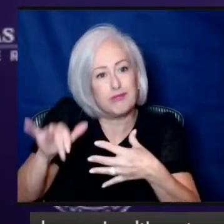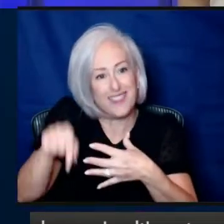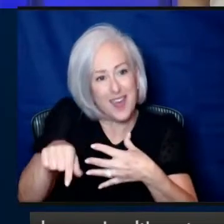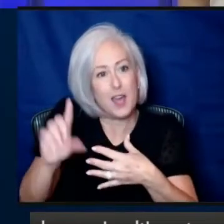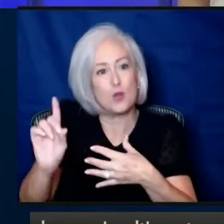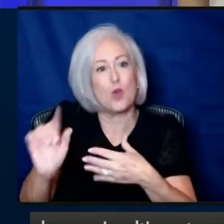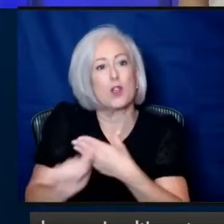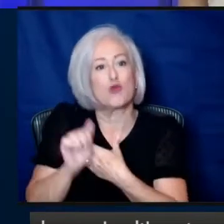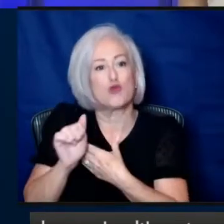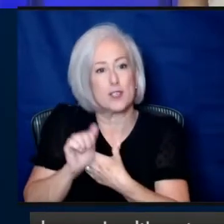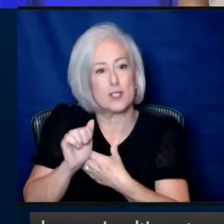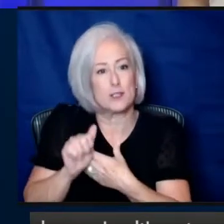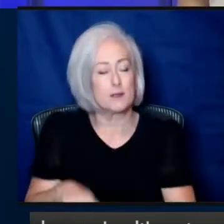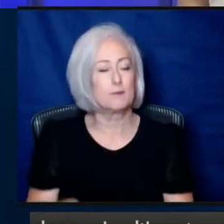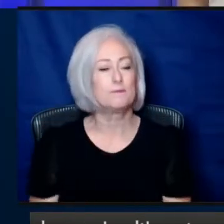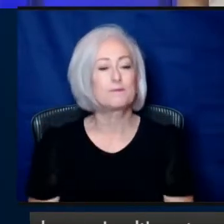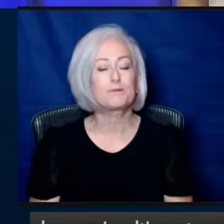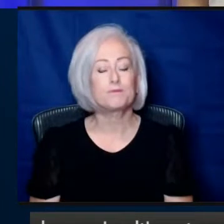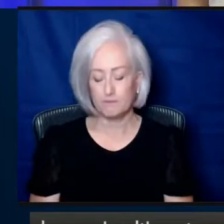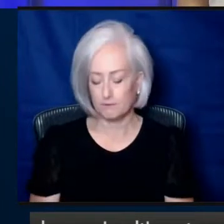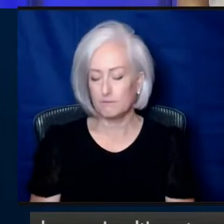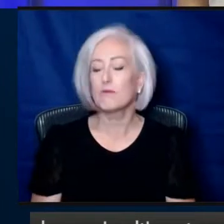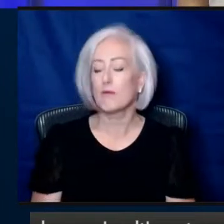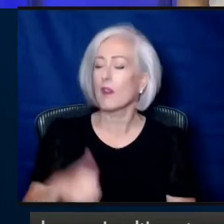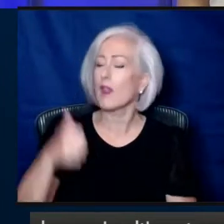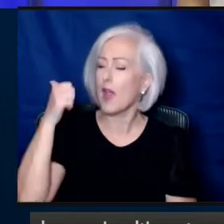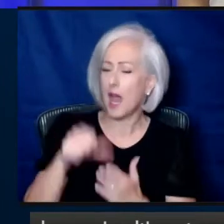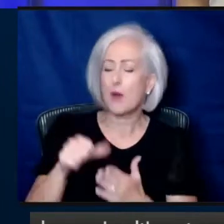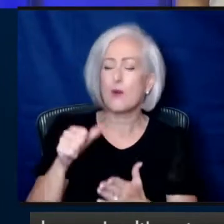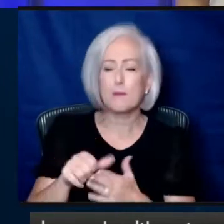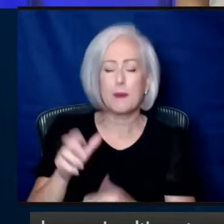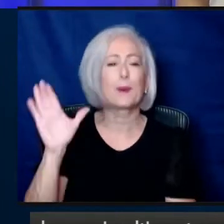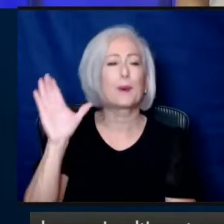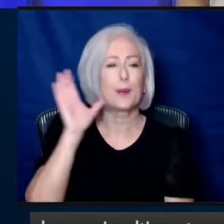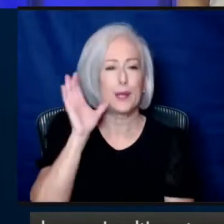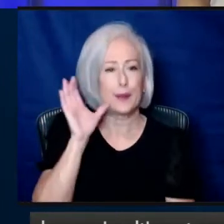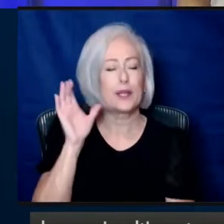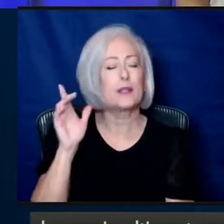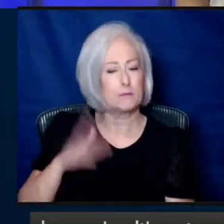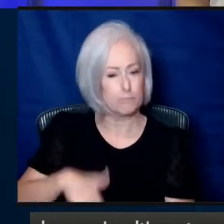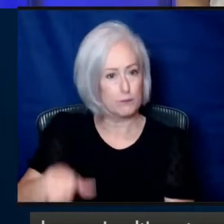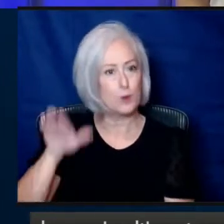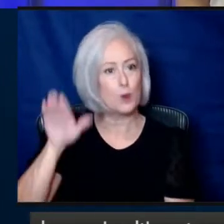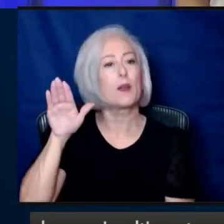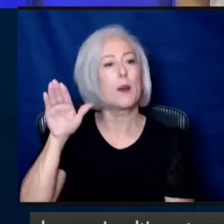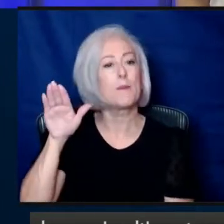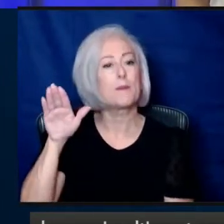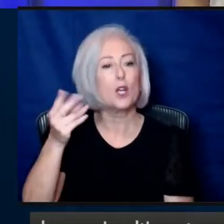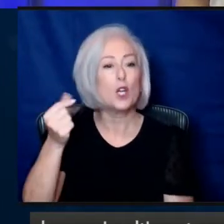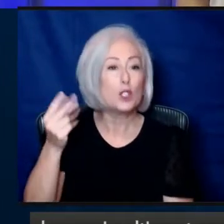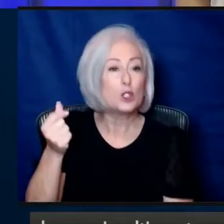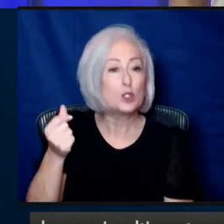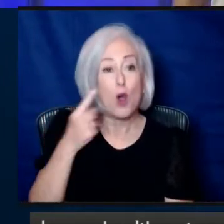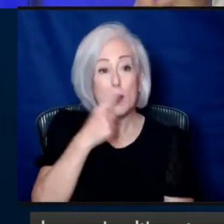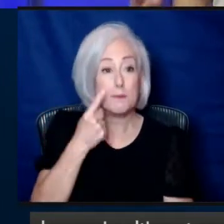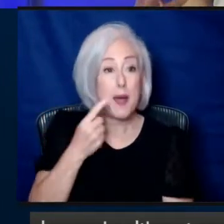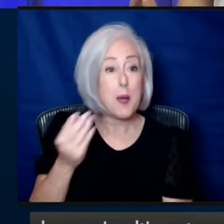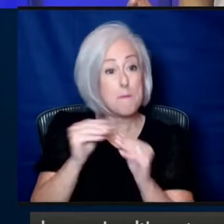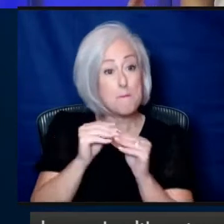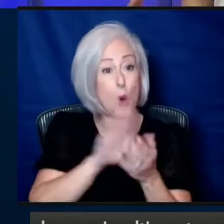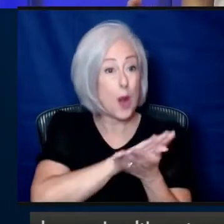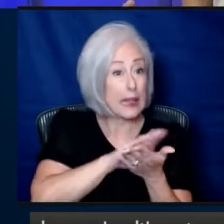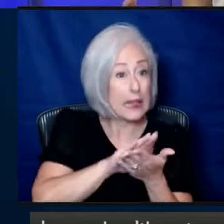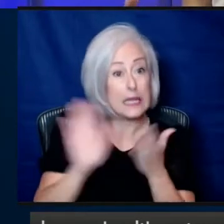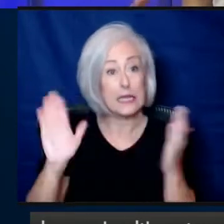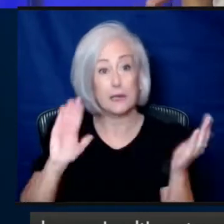you this. I remember hearing my whole life when I was growing up, dogs' mouths are cleaner than people's. Dogs' mouths are cleaner